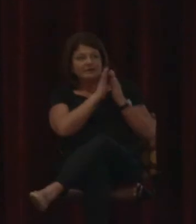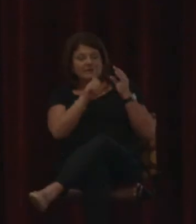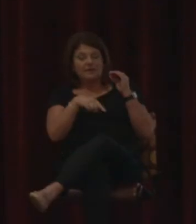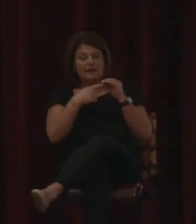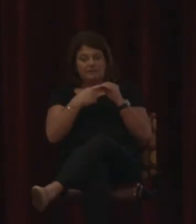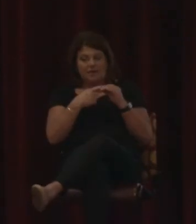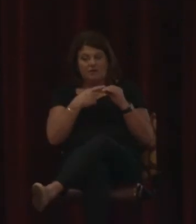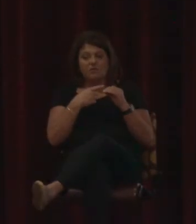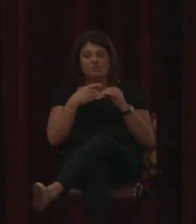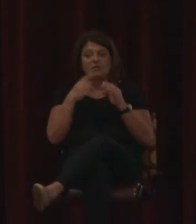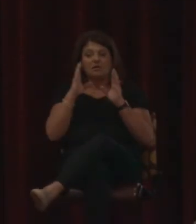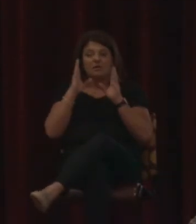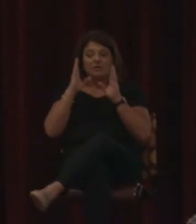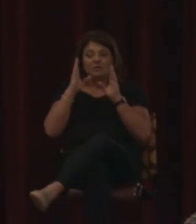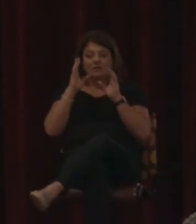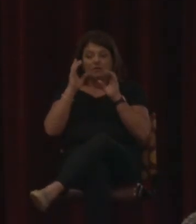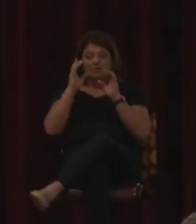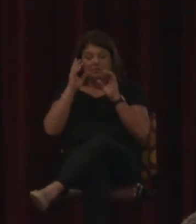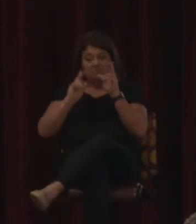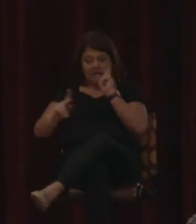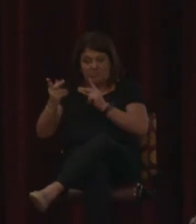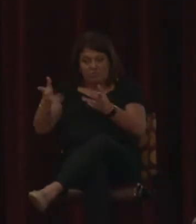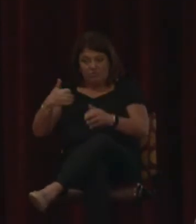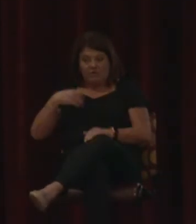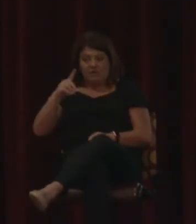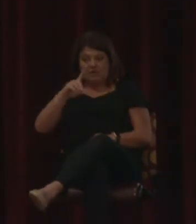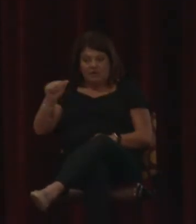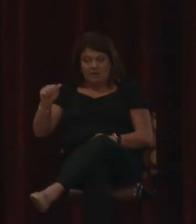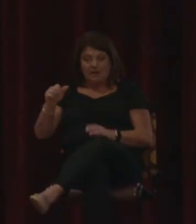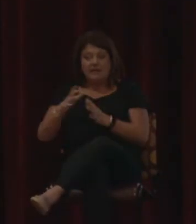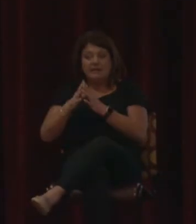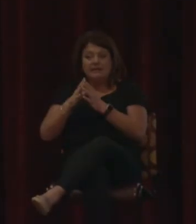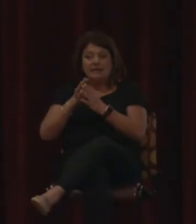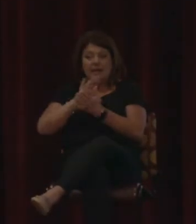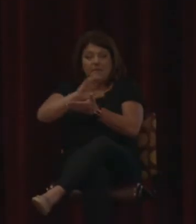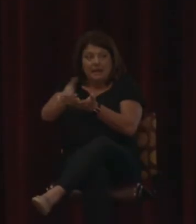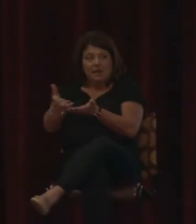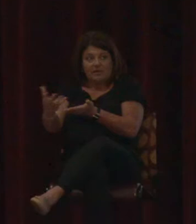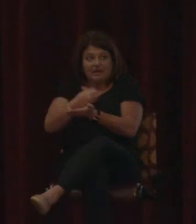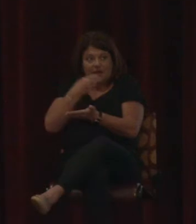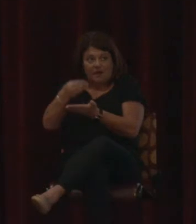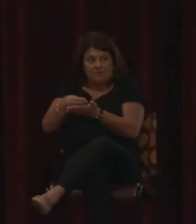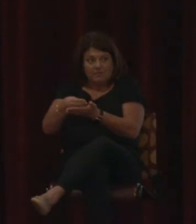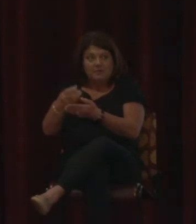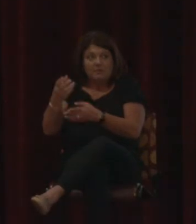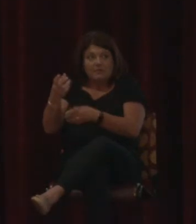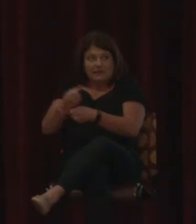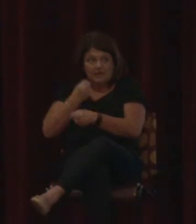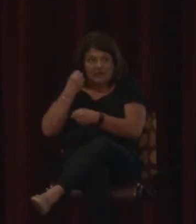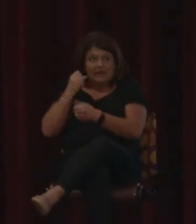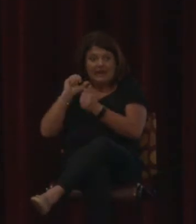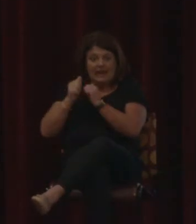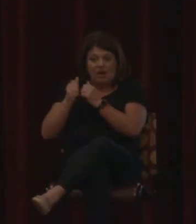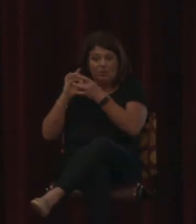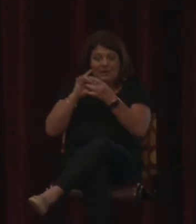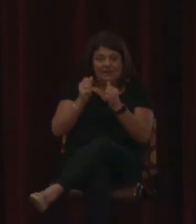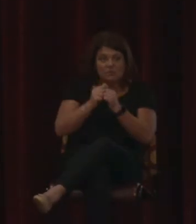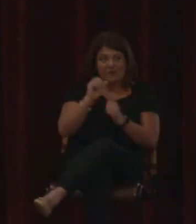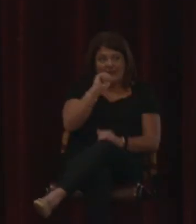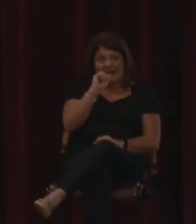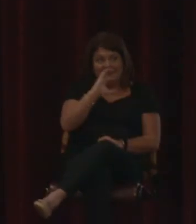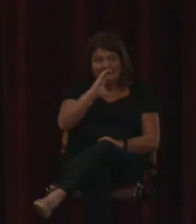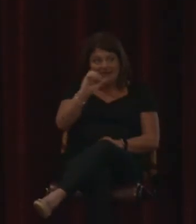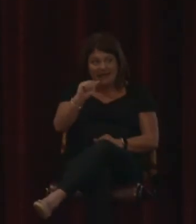with disability and the amount of income they receive and how that relates to the Affordable Care Act and the